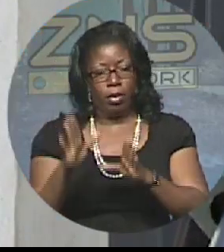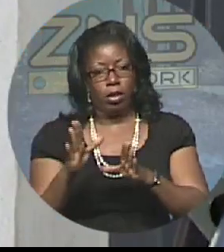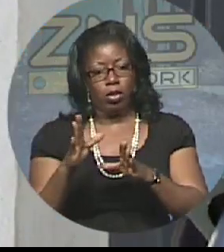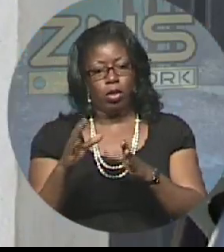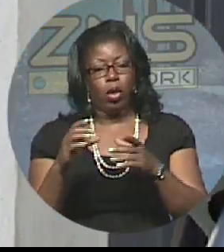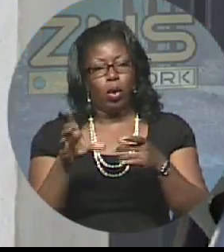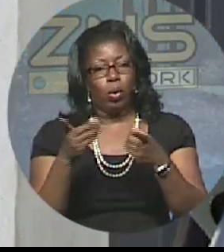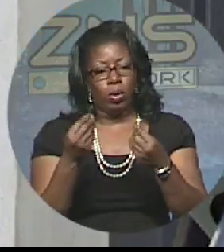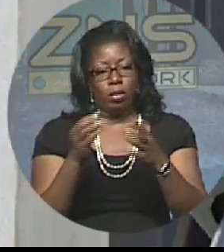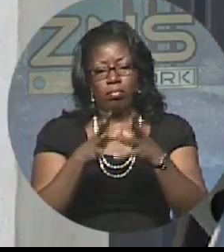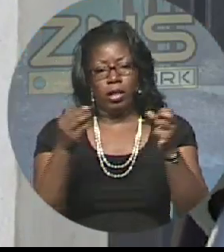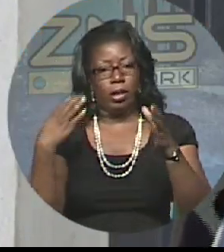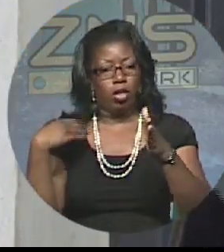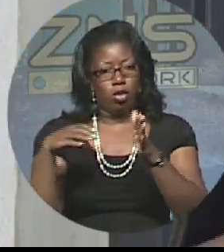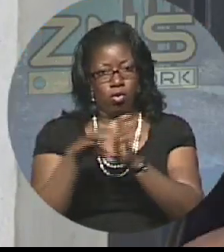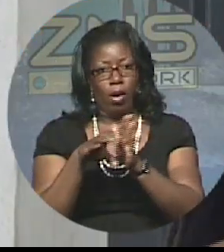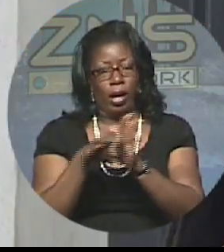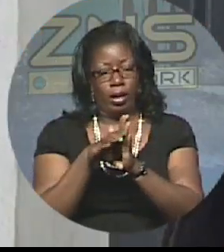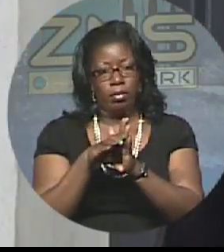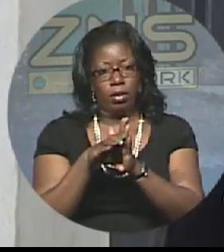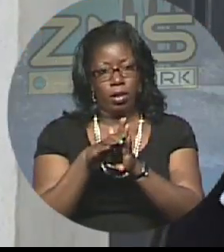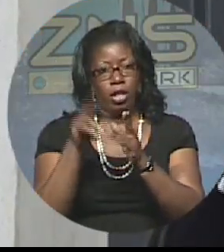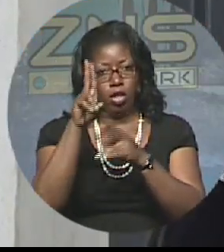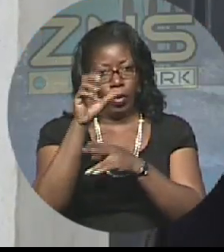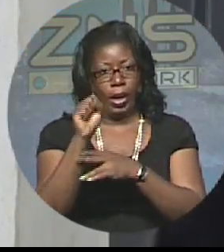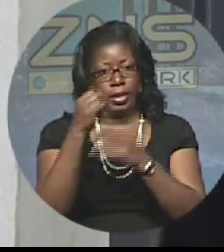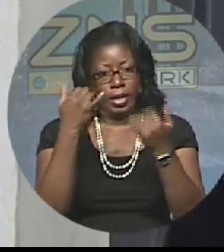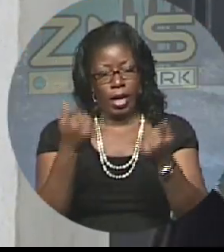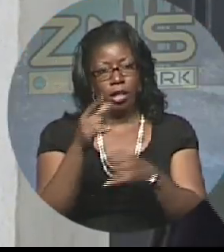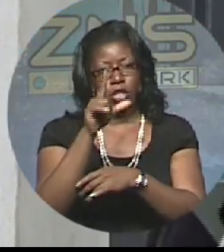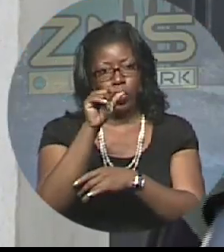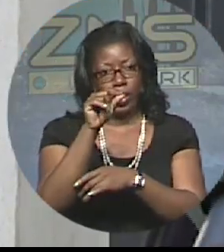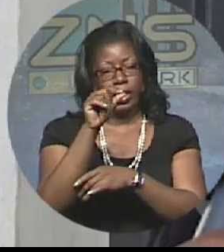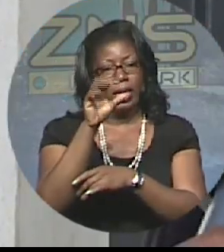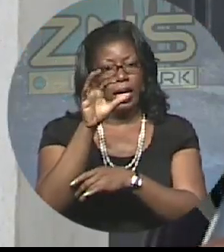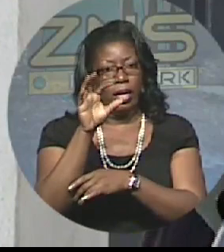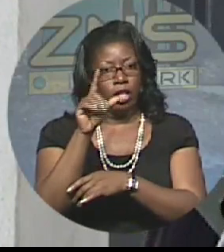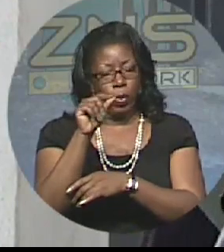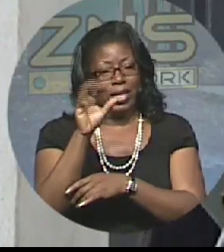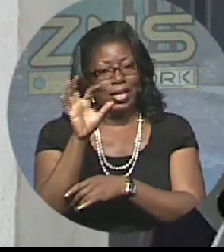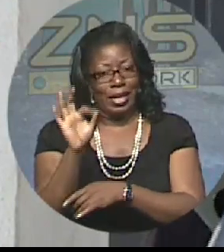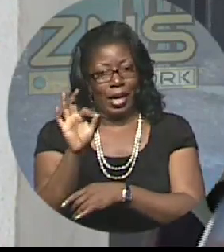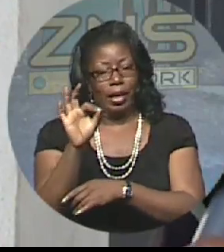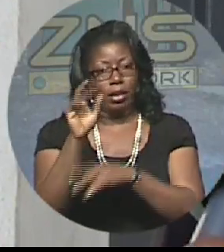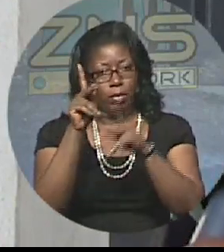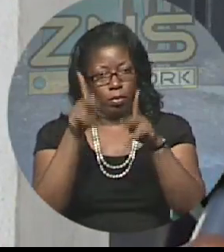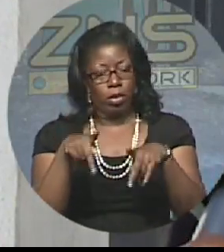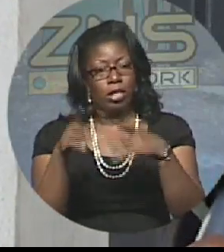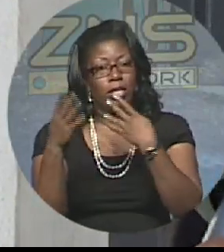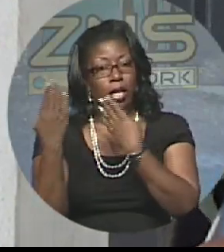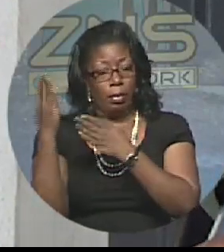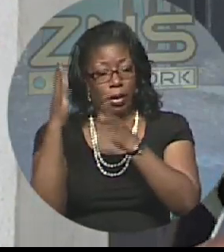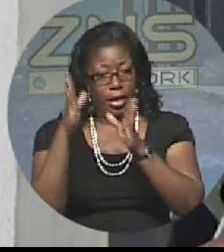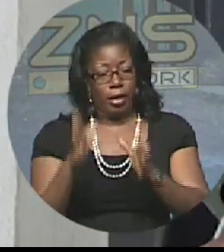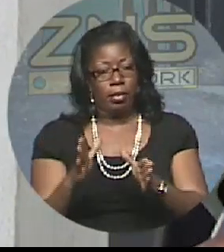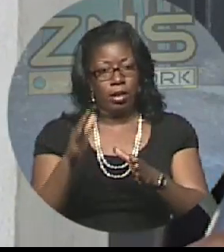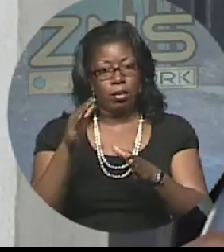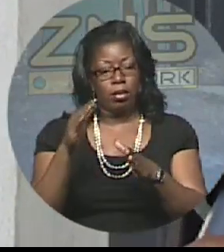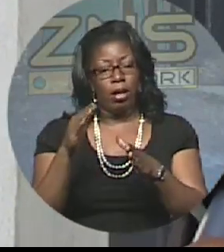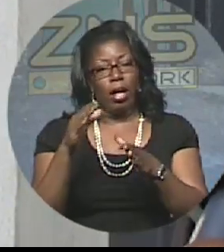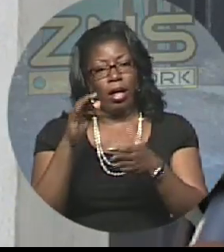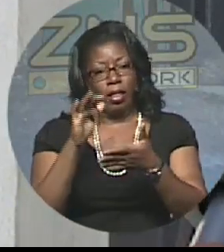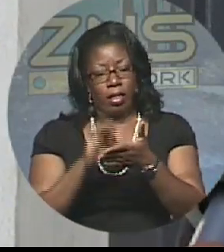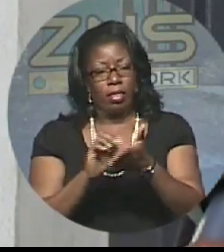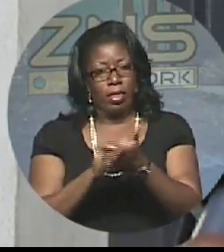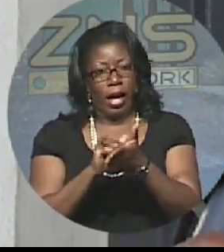there's 29 extradition requests outstanding, people that we'd love to take back and try in the United States. Some of them, unfortunately, have been